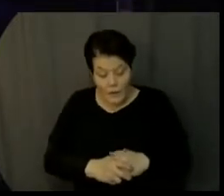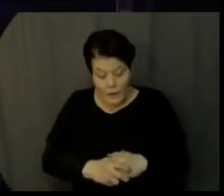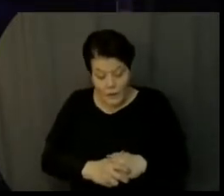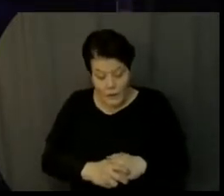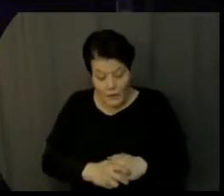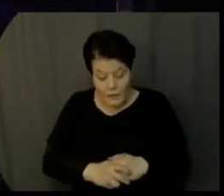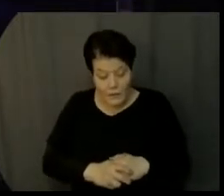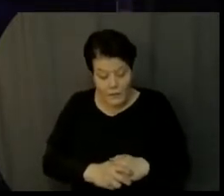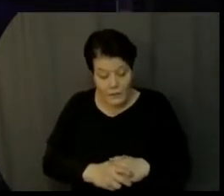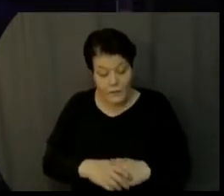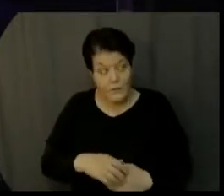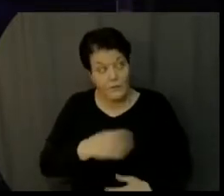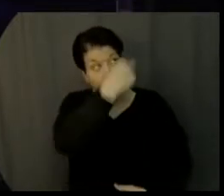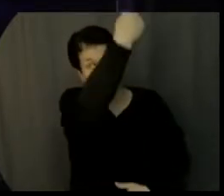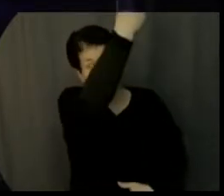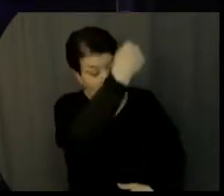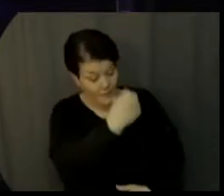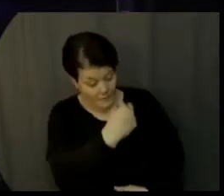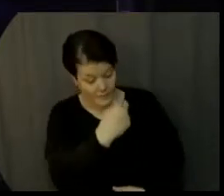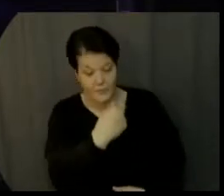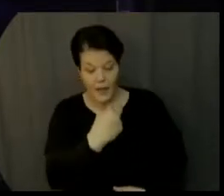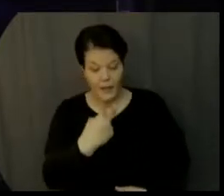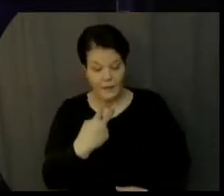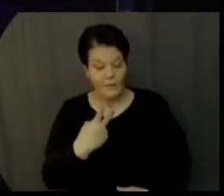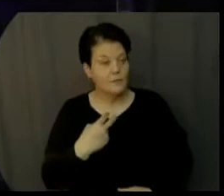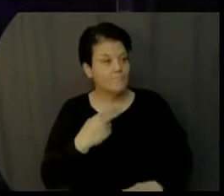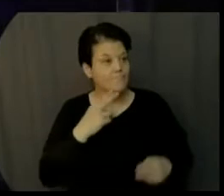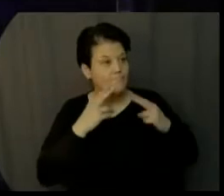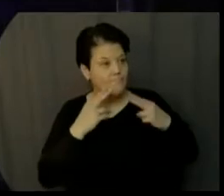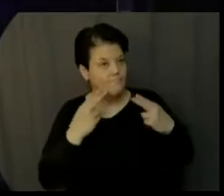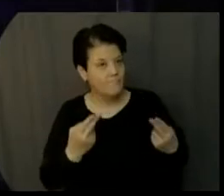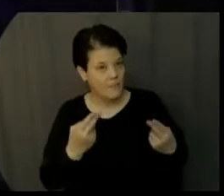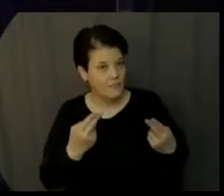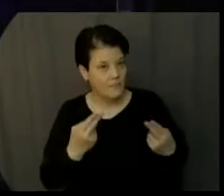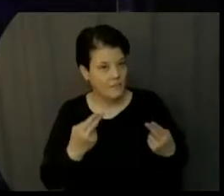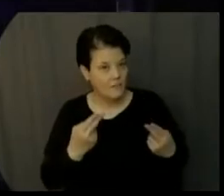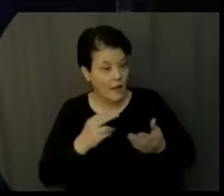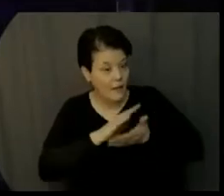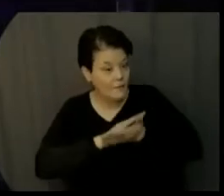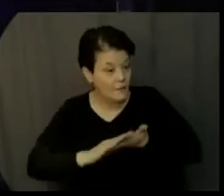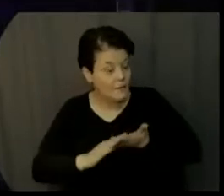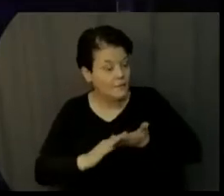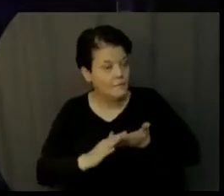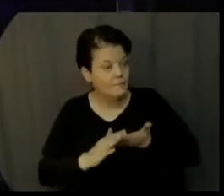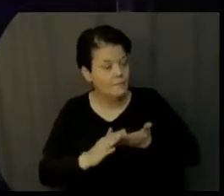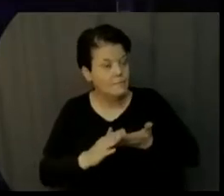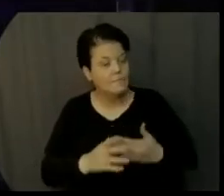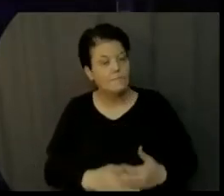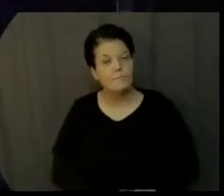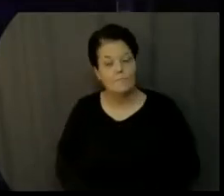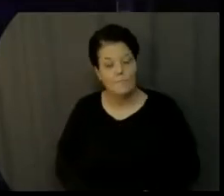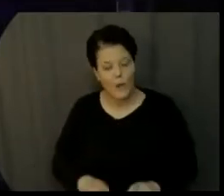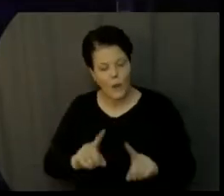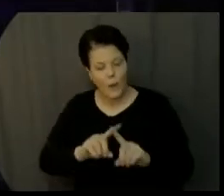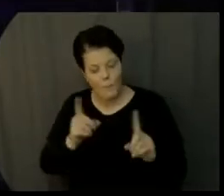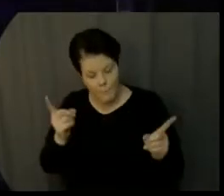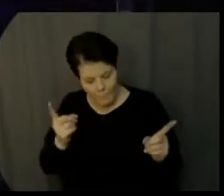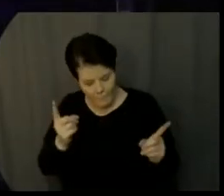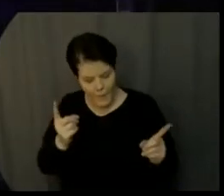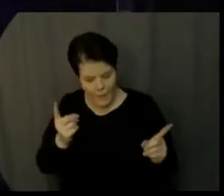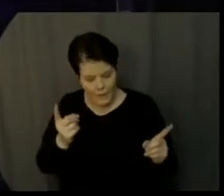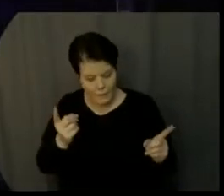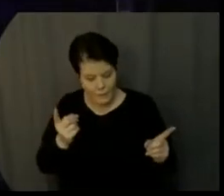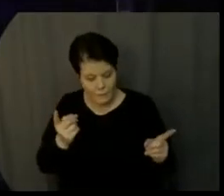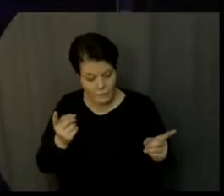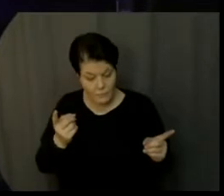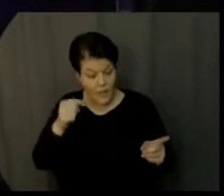sinless. However, there is a sanctifying work that takes place. And this